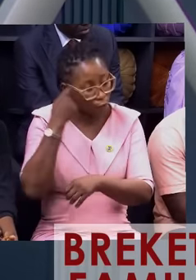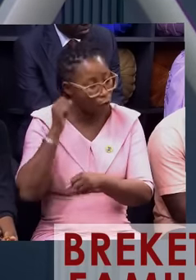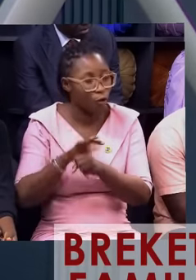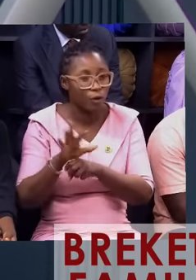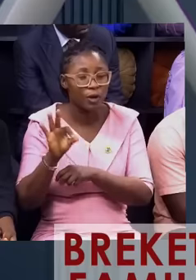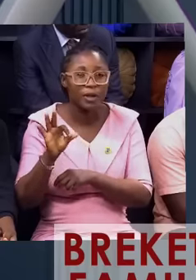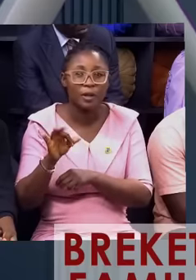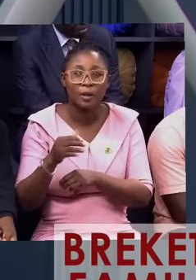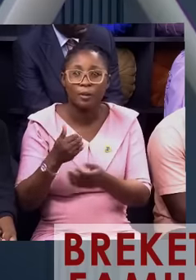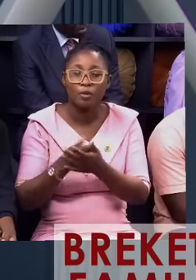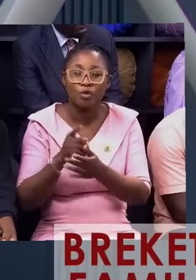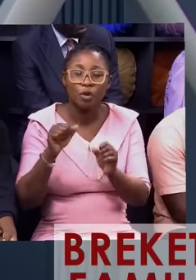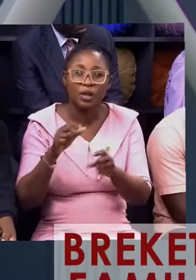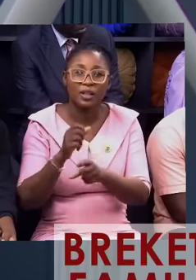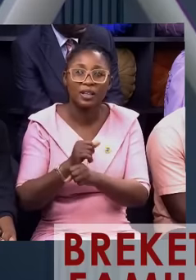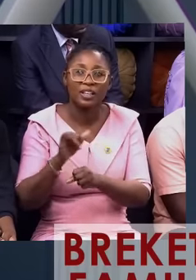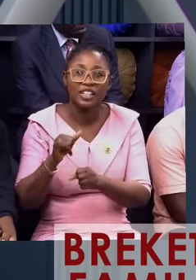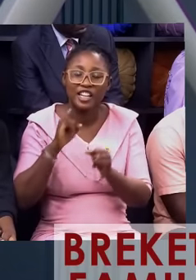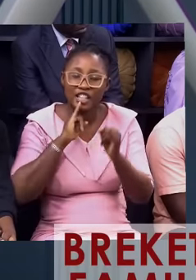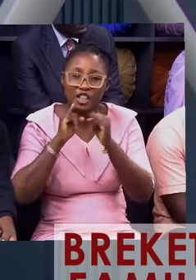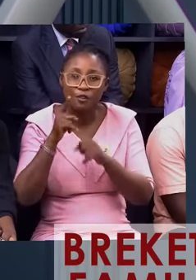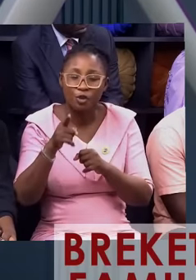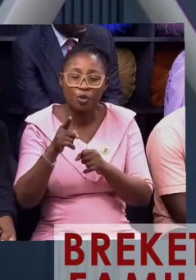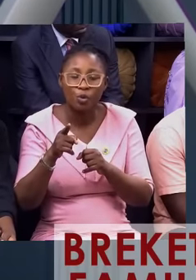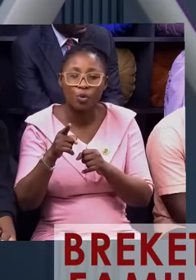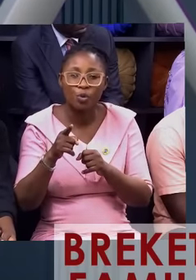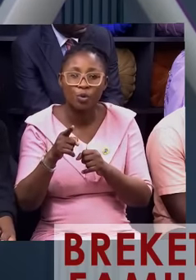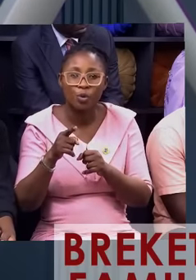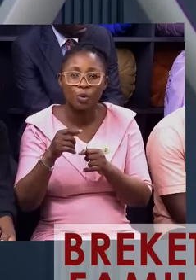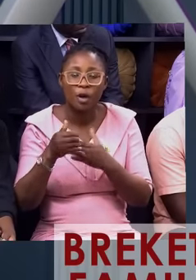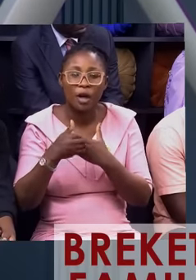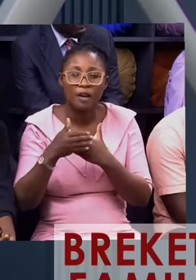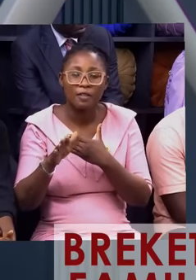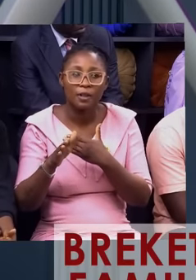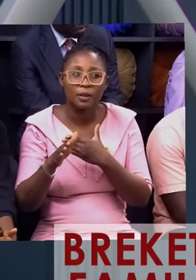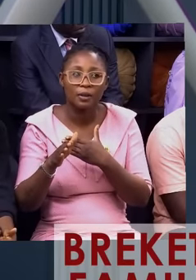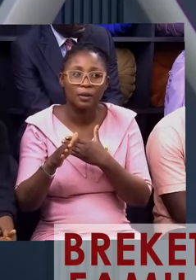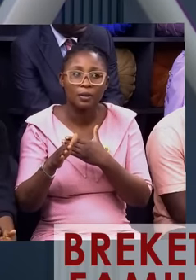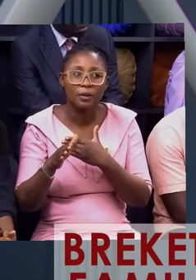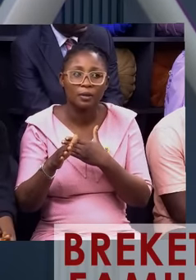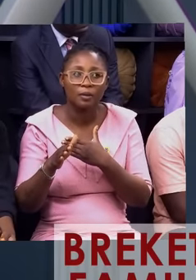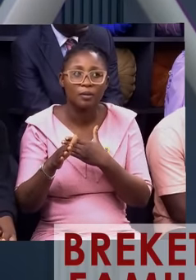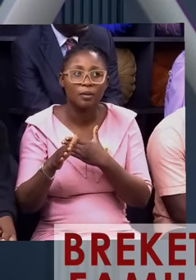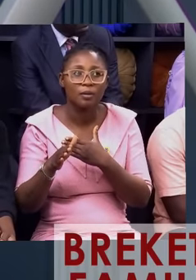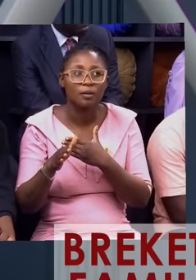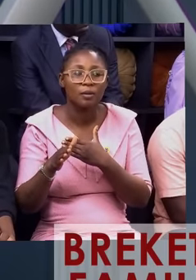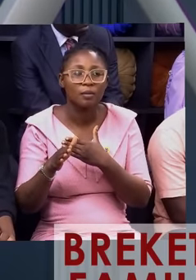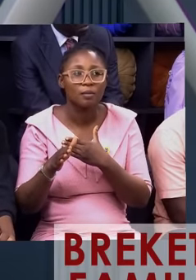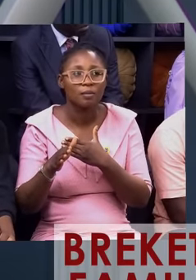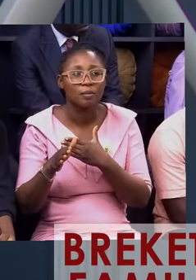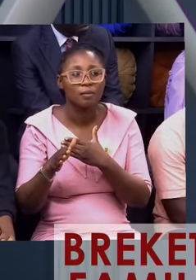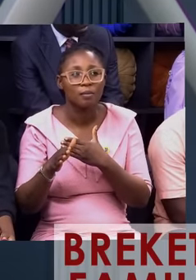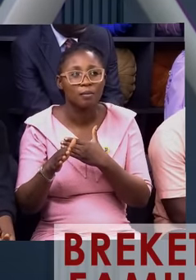the you get oh